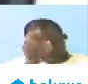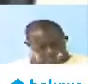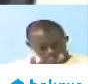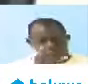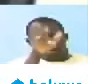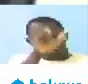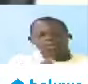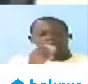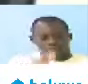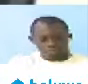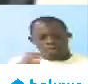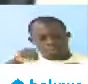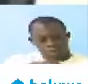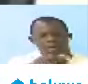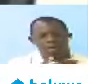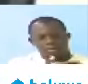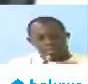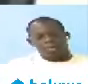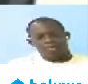Nambaye.